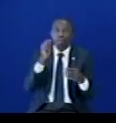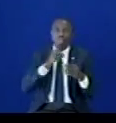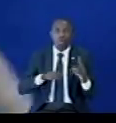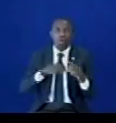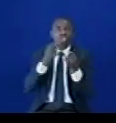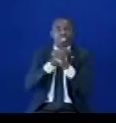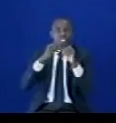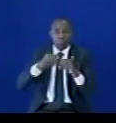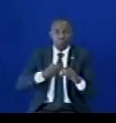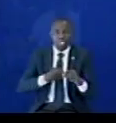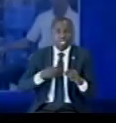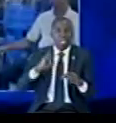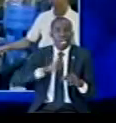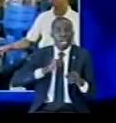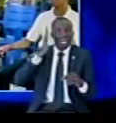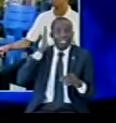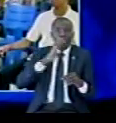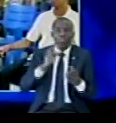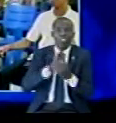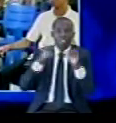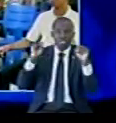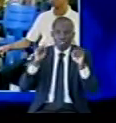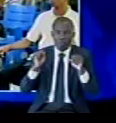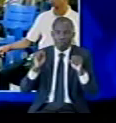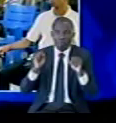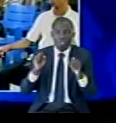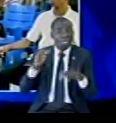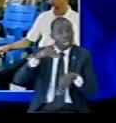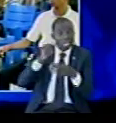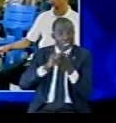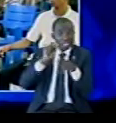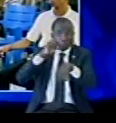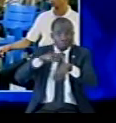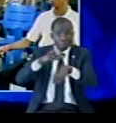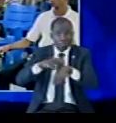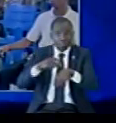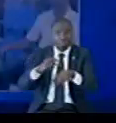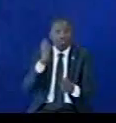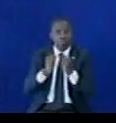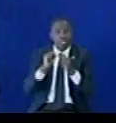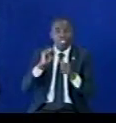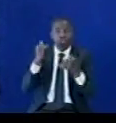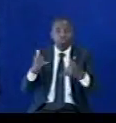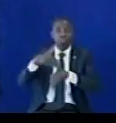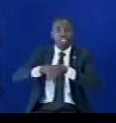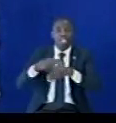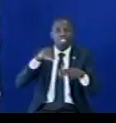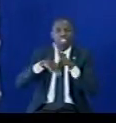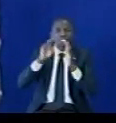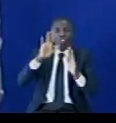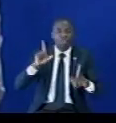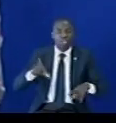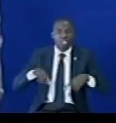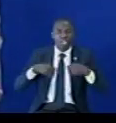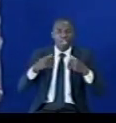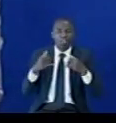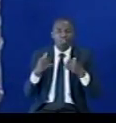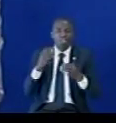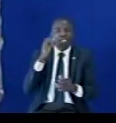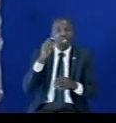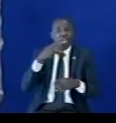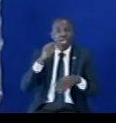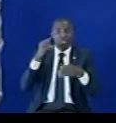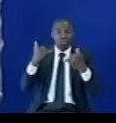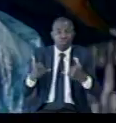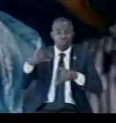me, and I shall be saved. At that moment, which is tonight in your life, I say